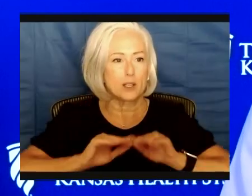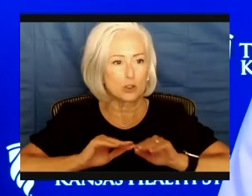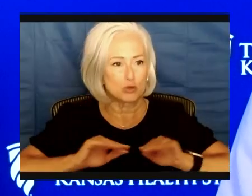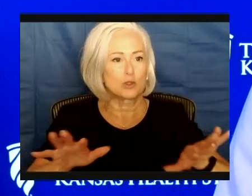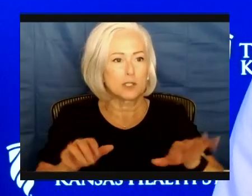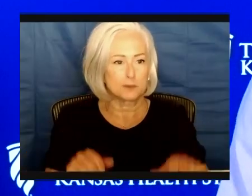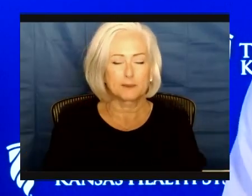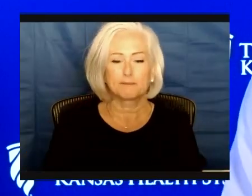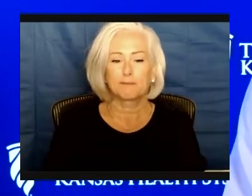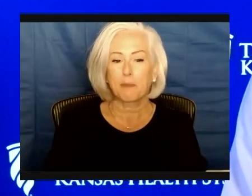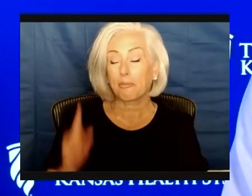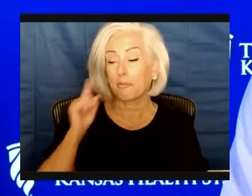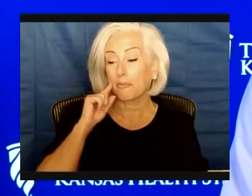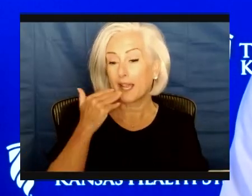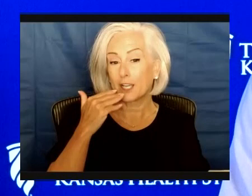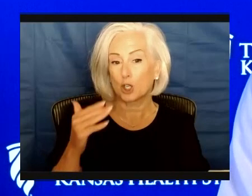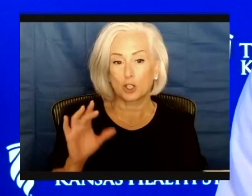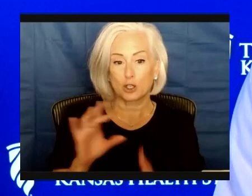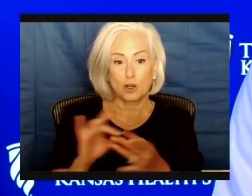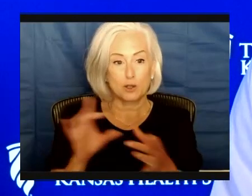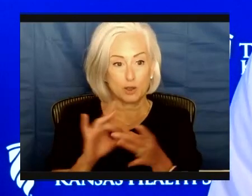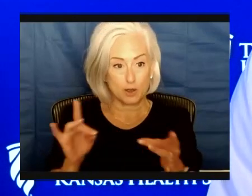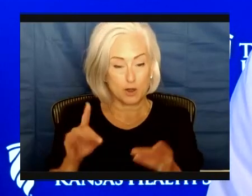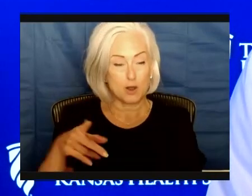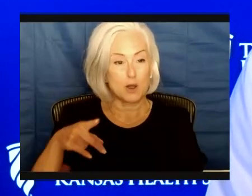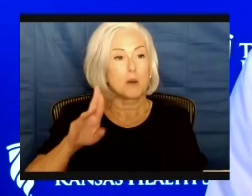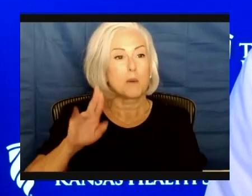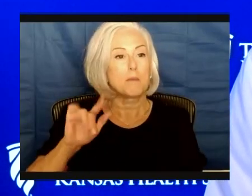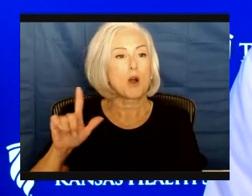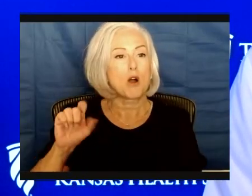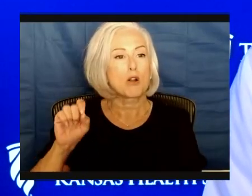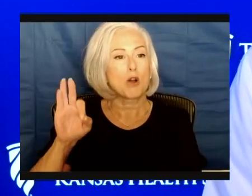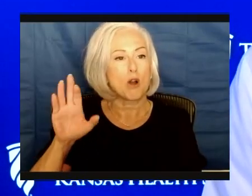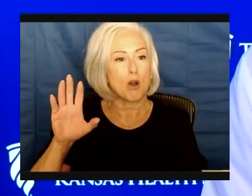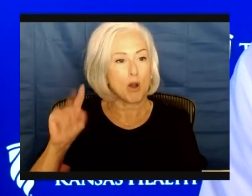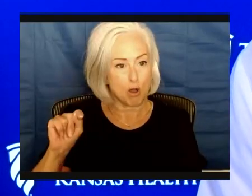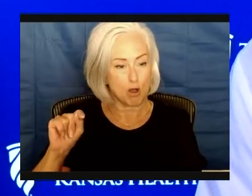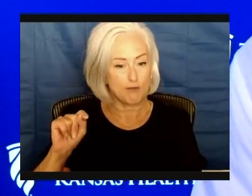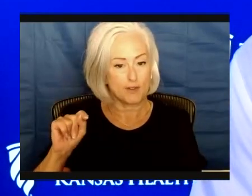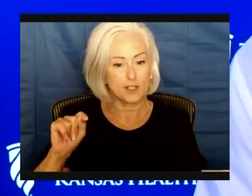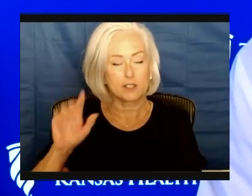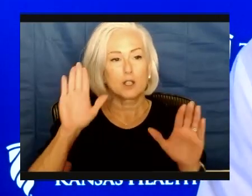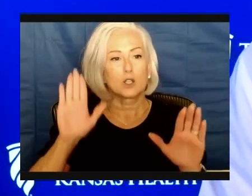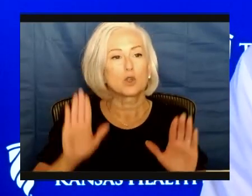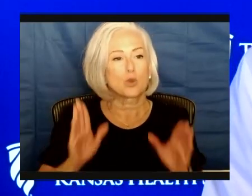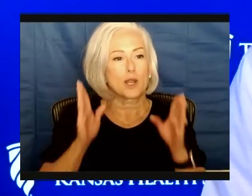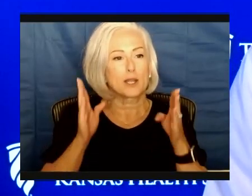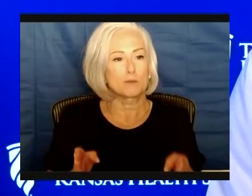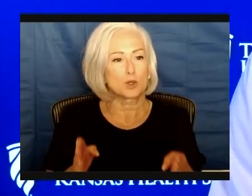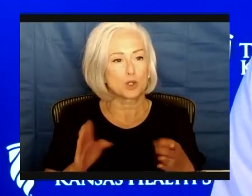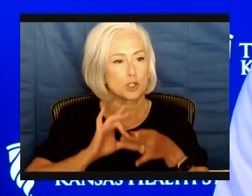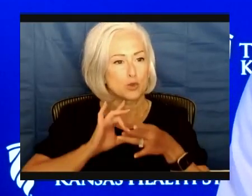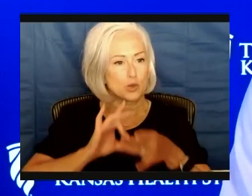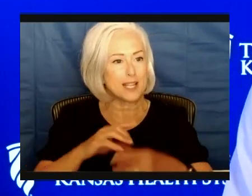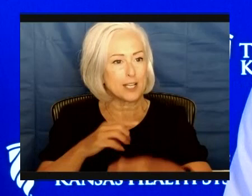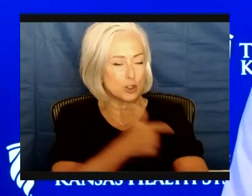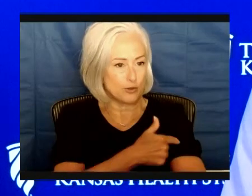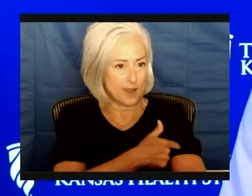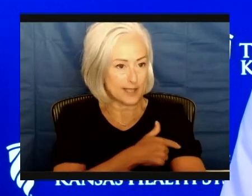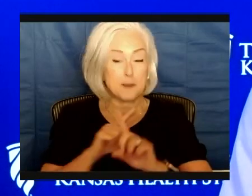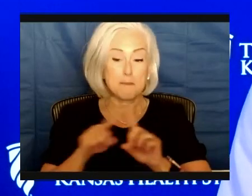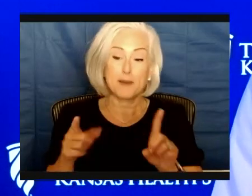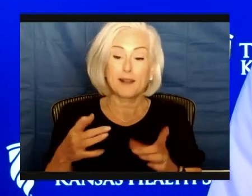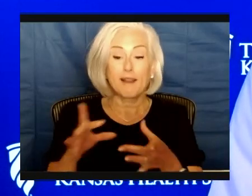day on TWIV. They had Paul Offit on, who's a great person about vaccines, and talked about the vaccines as well. But he also said,